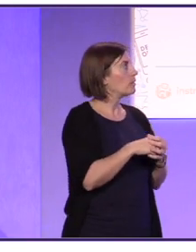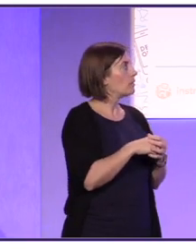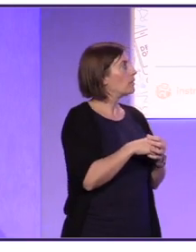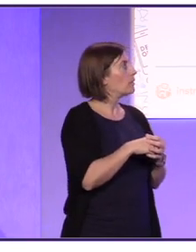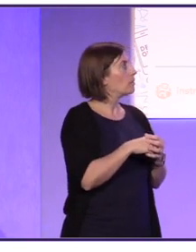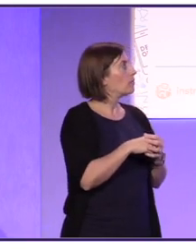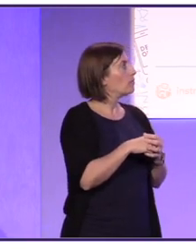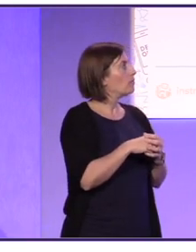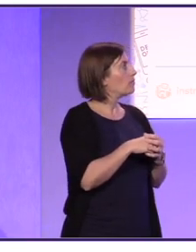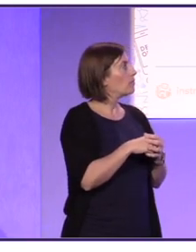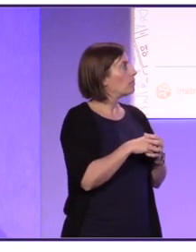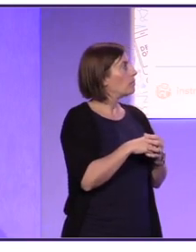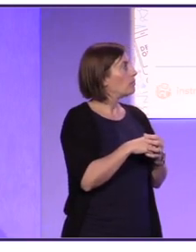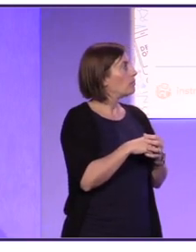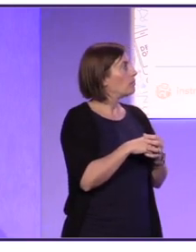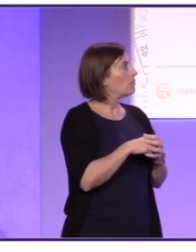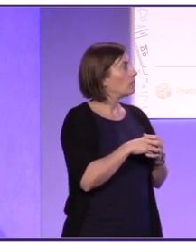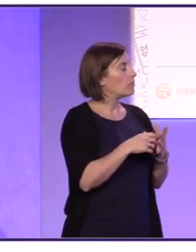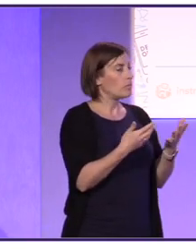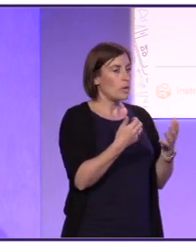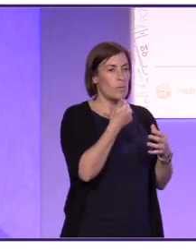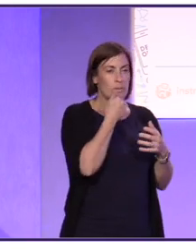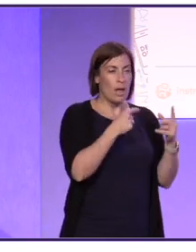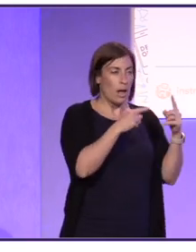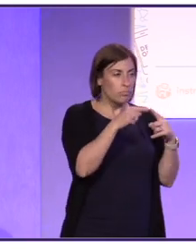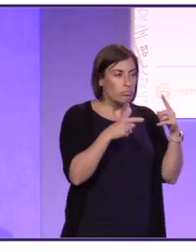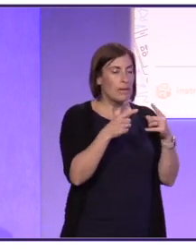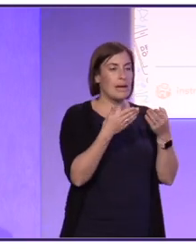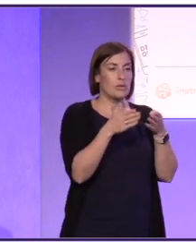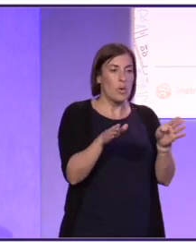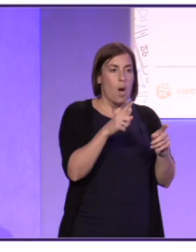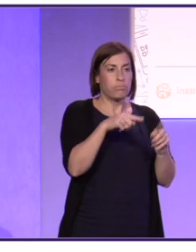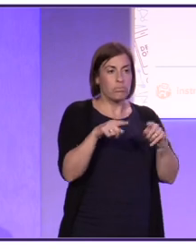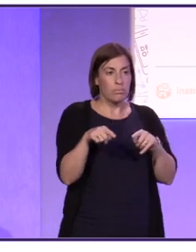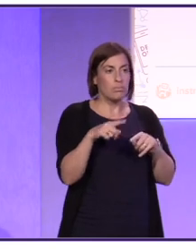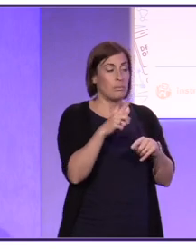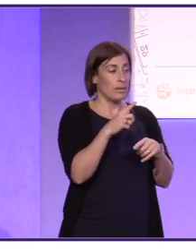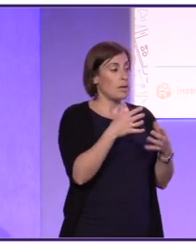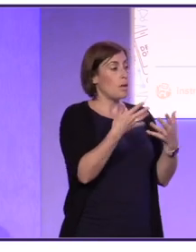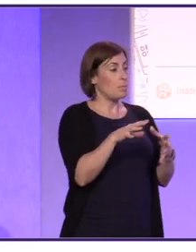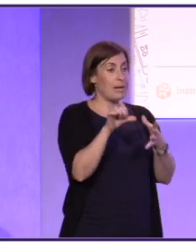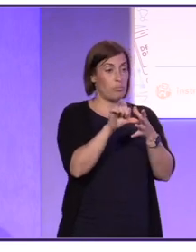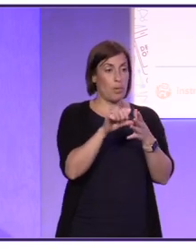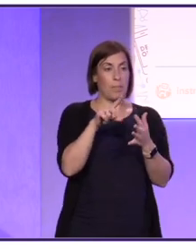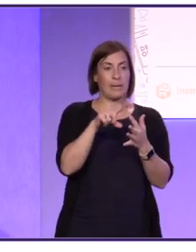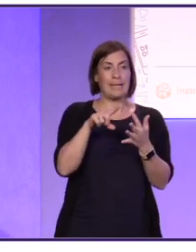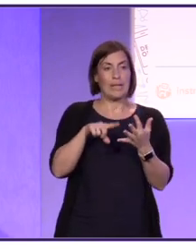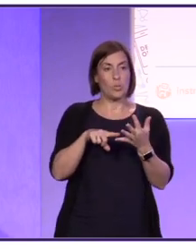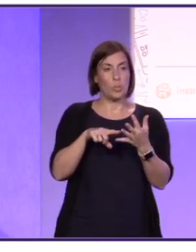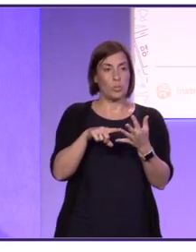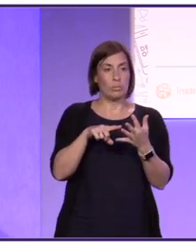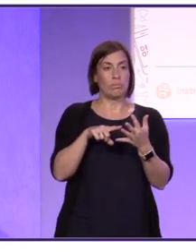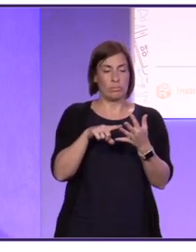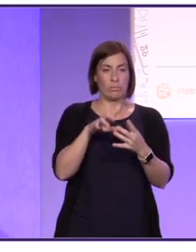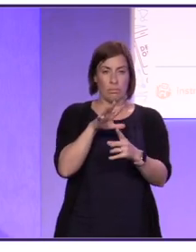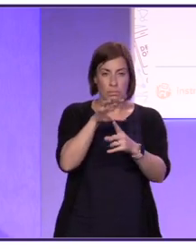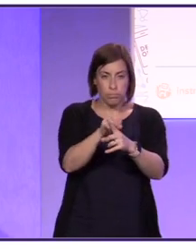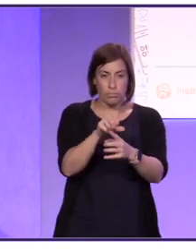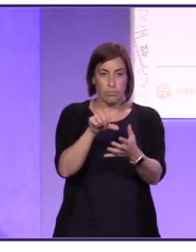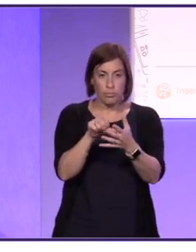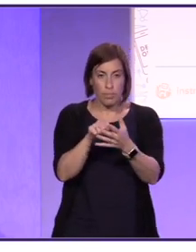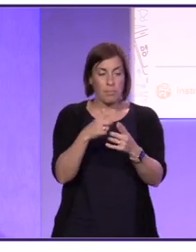play. And when things went, if we saw problems in EU, we'd just automatically swap the DNS over to the